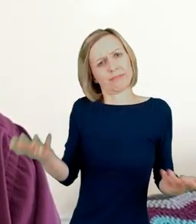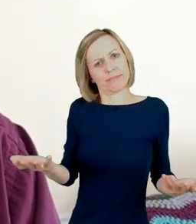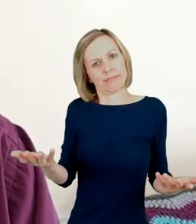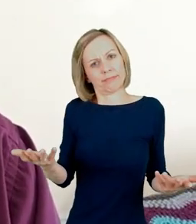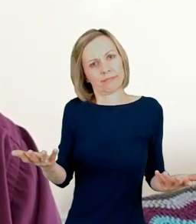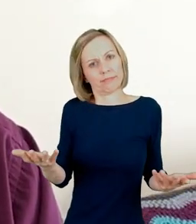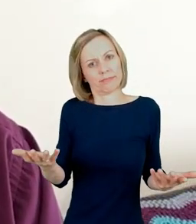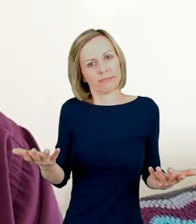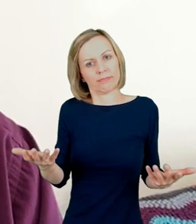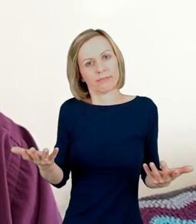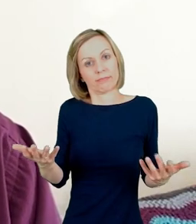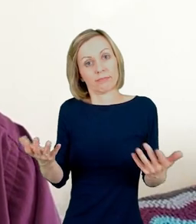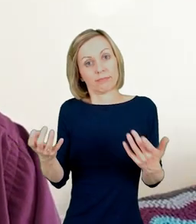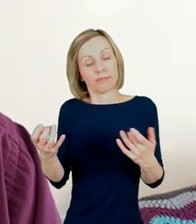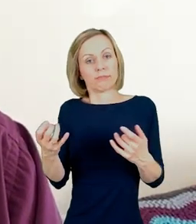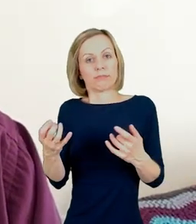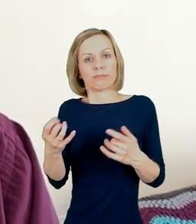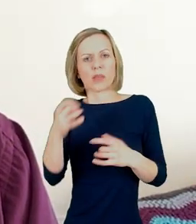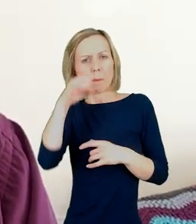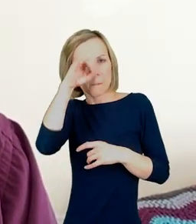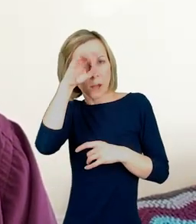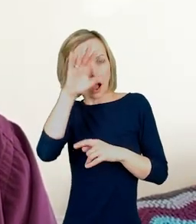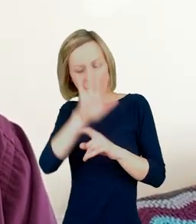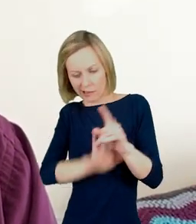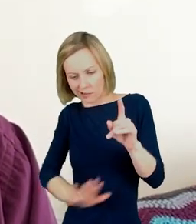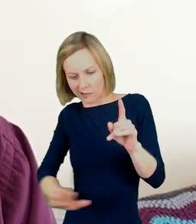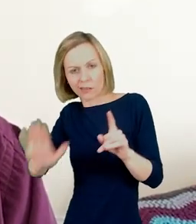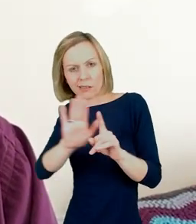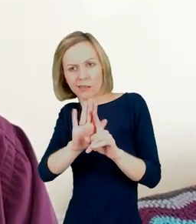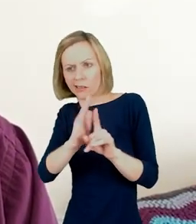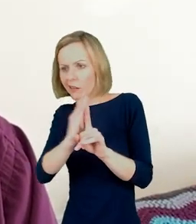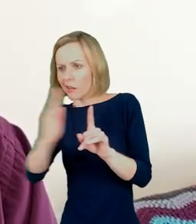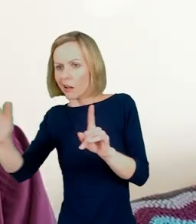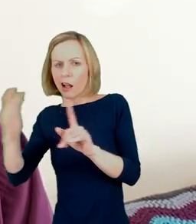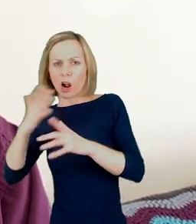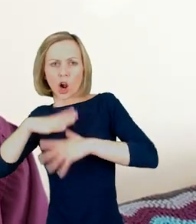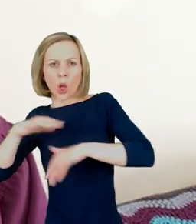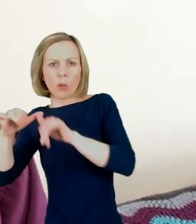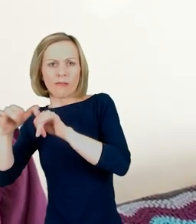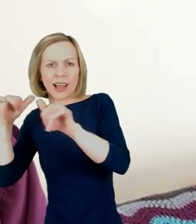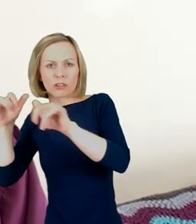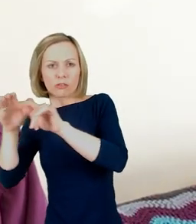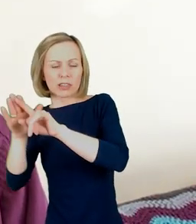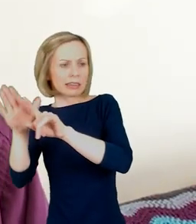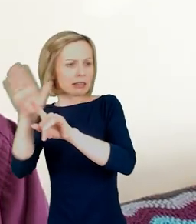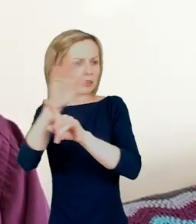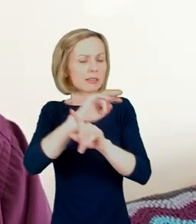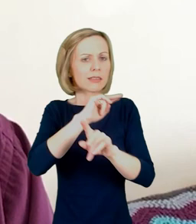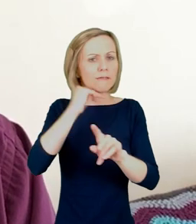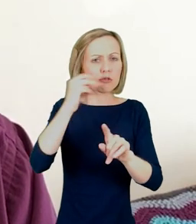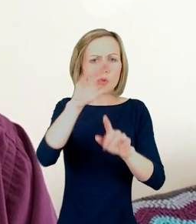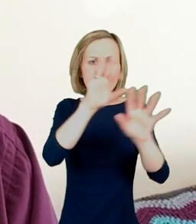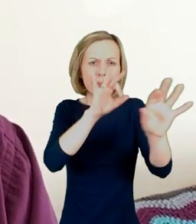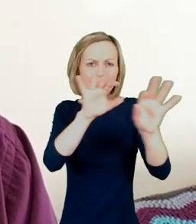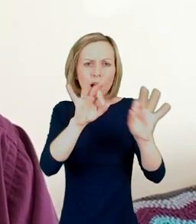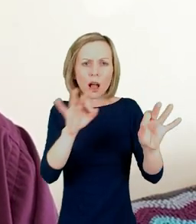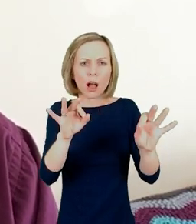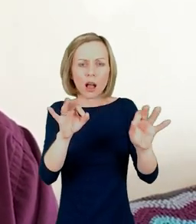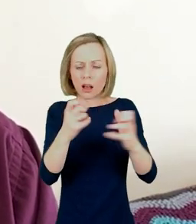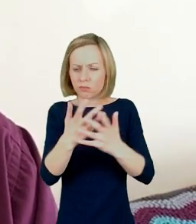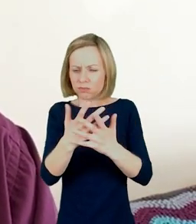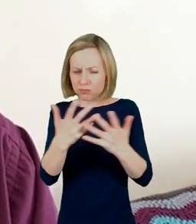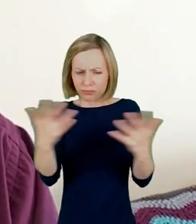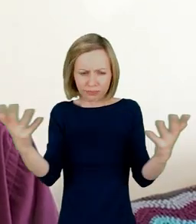the mineral-rich mines of the DRC to the garment factories of Bangladesh, from fruit pickers in the